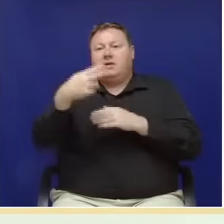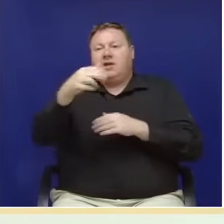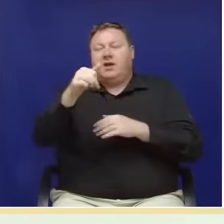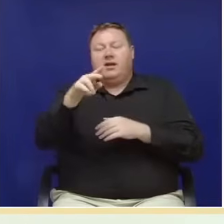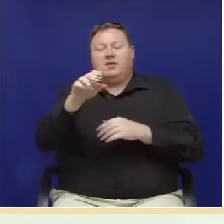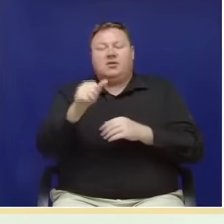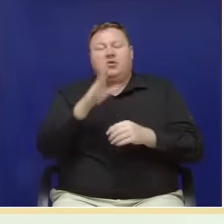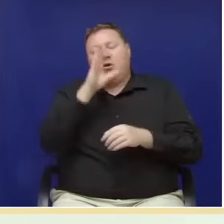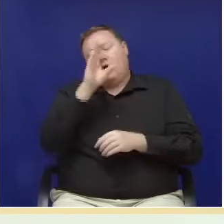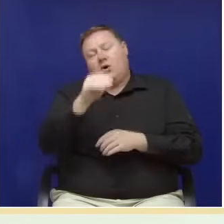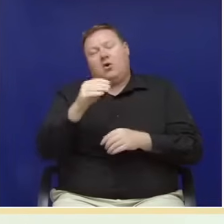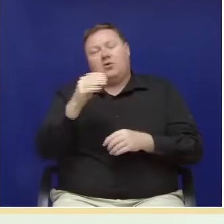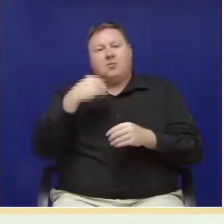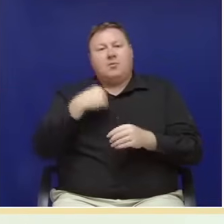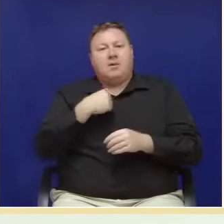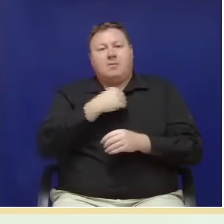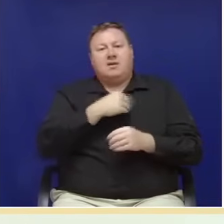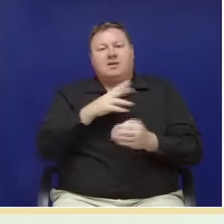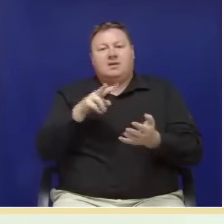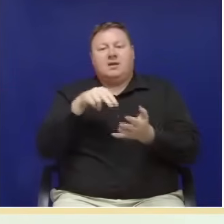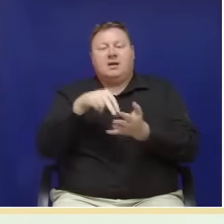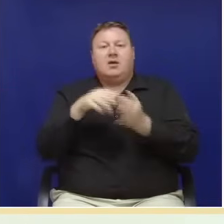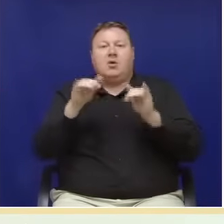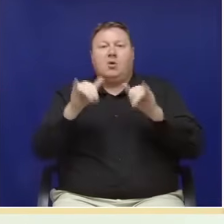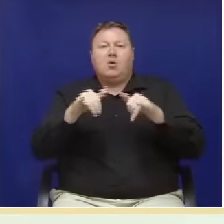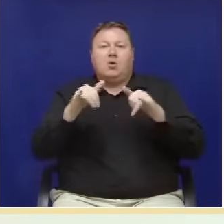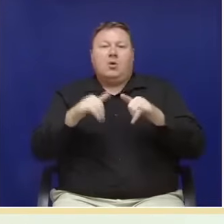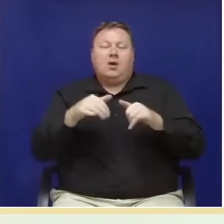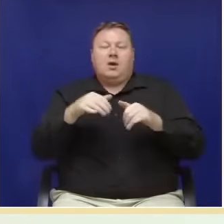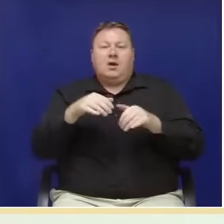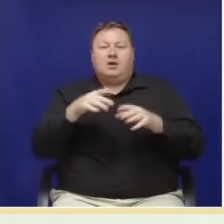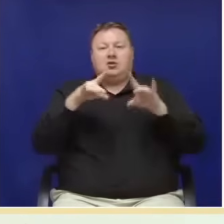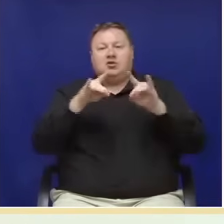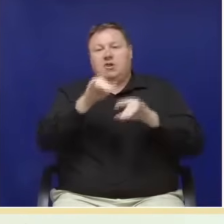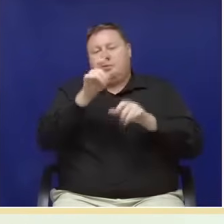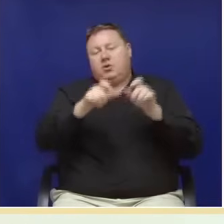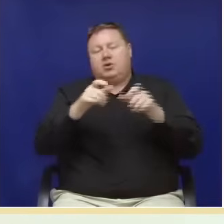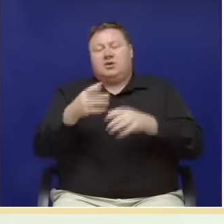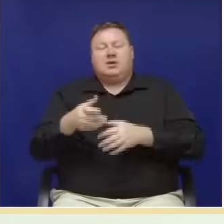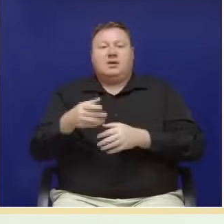to stand and wait for the presiding officer and the maids to leave the chamber.